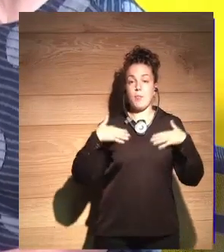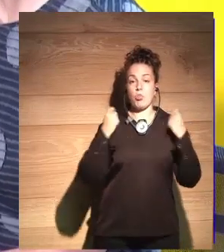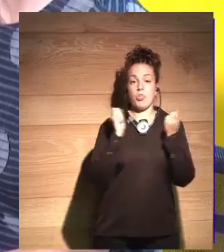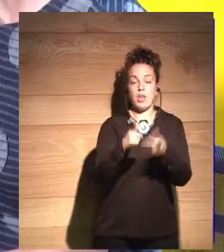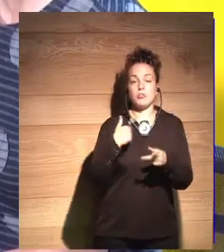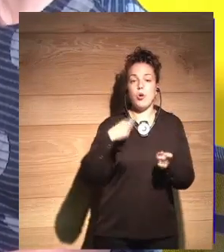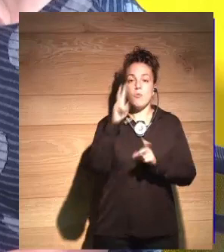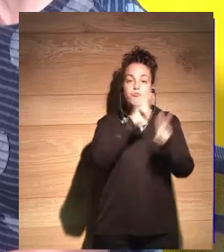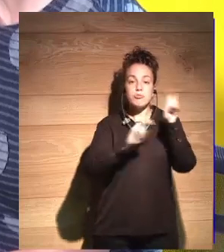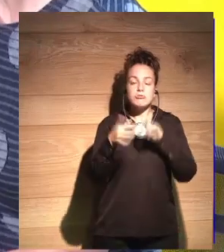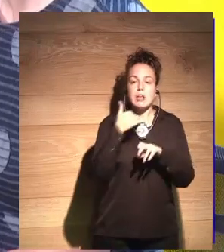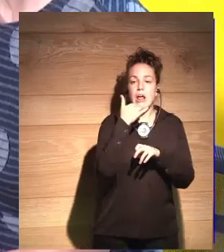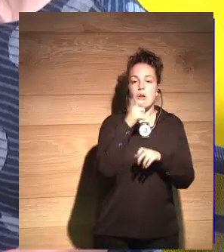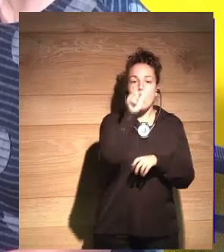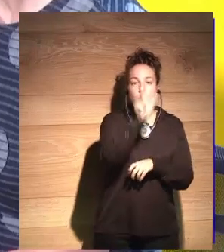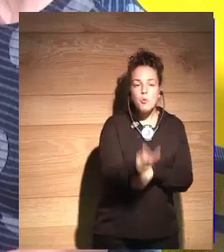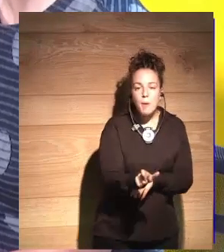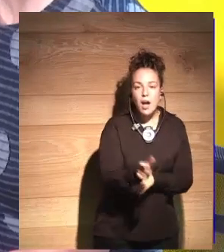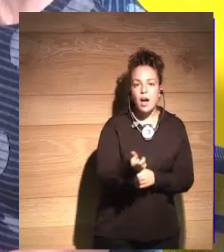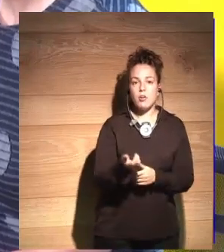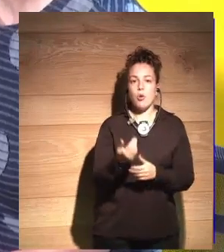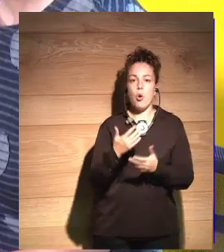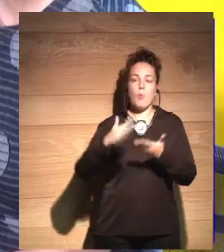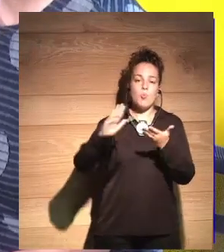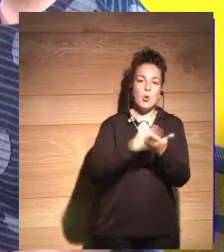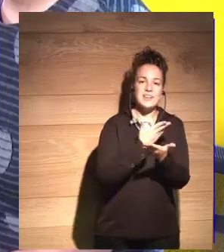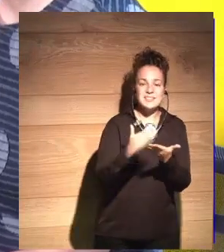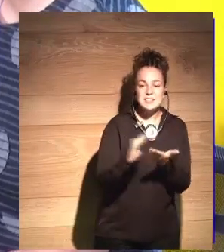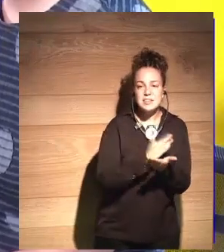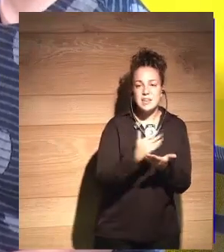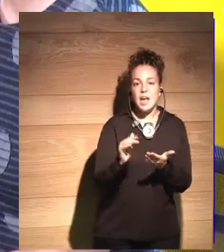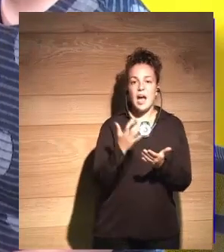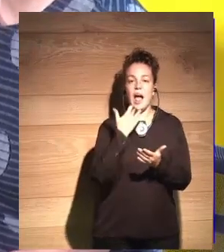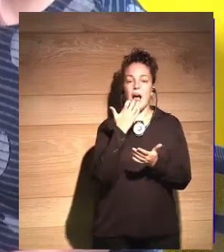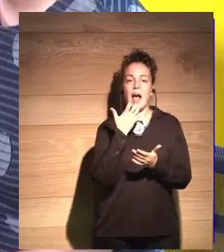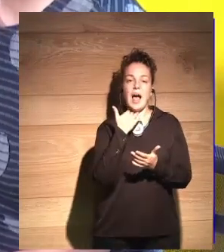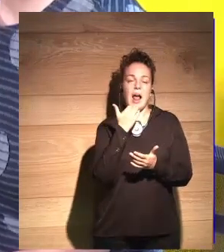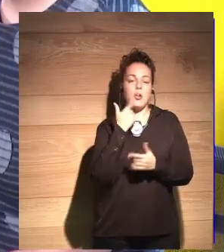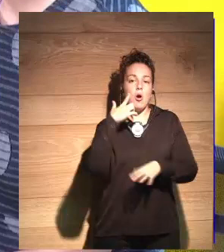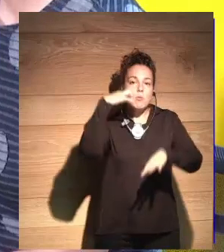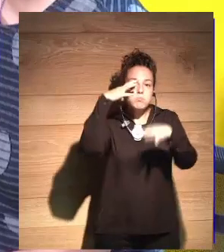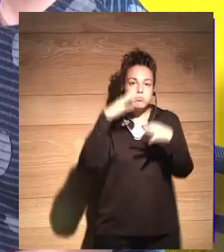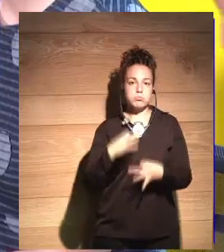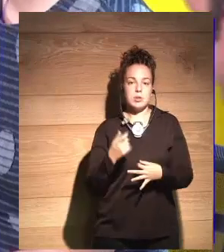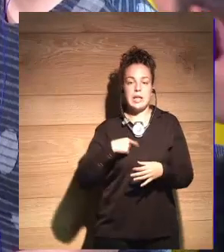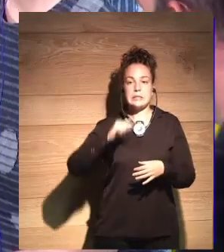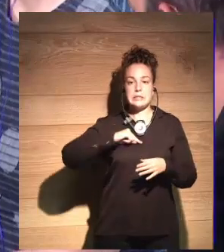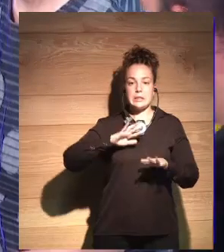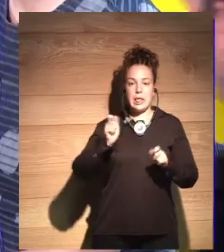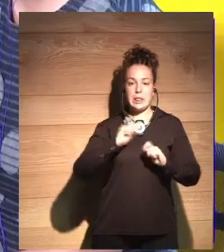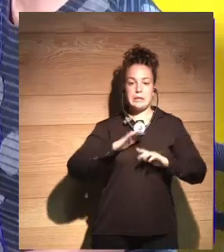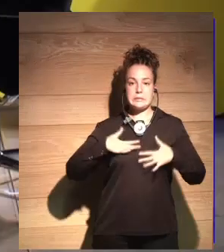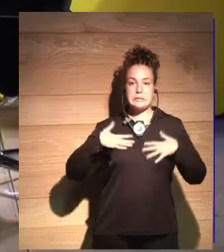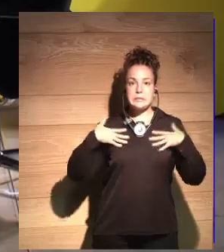it, is it poetic? Does it have like, is it believable? Does it make you feel something? That's really what it